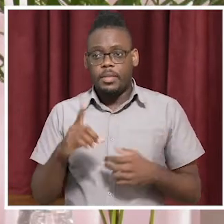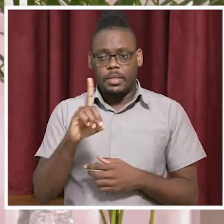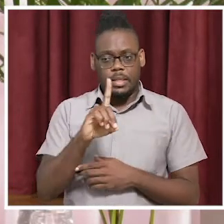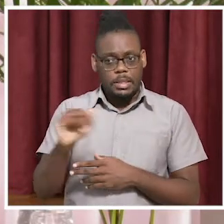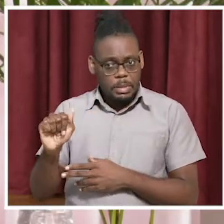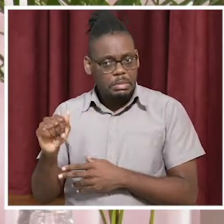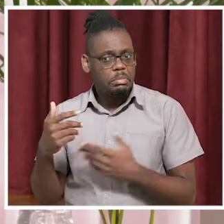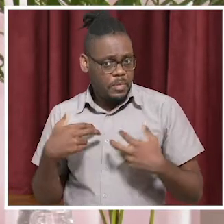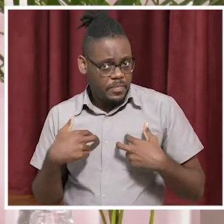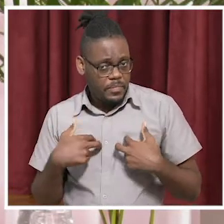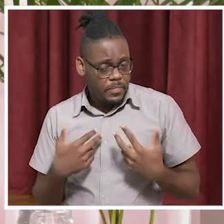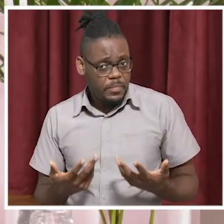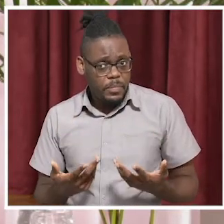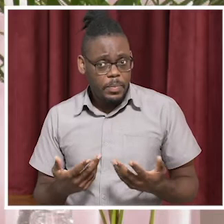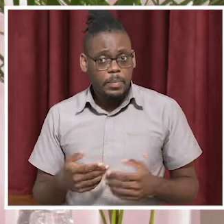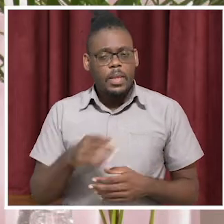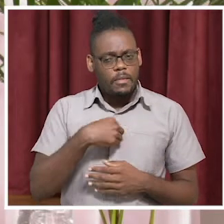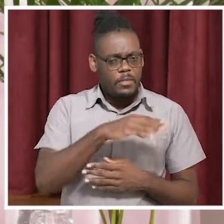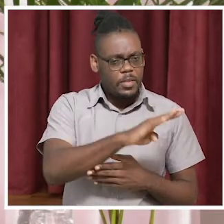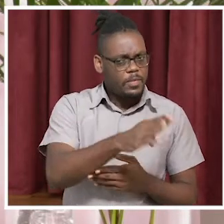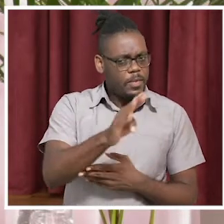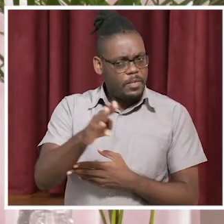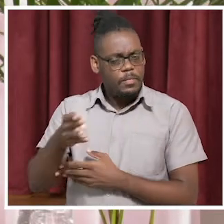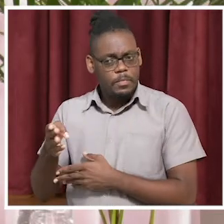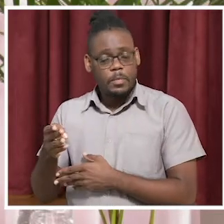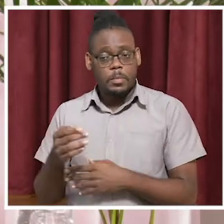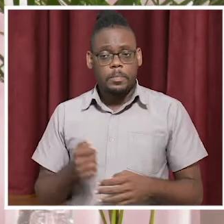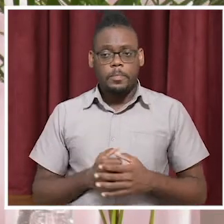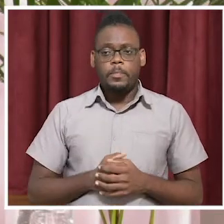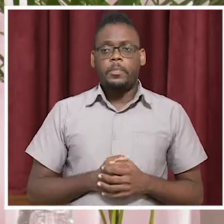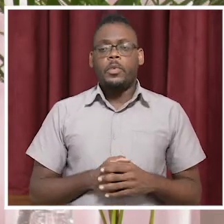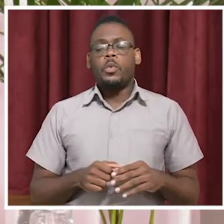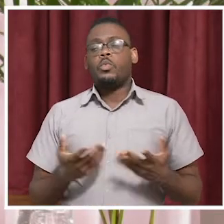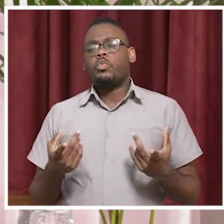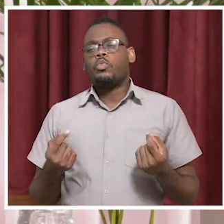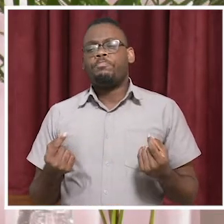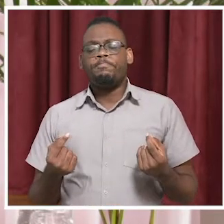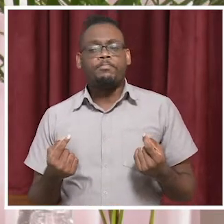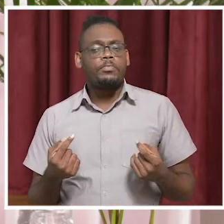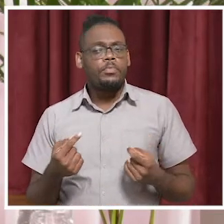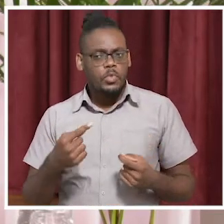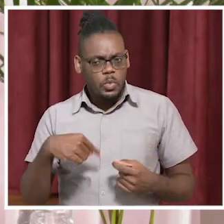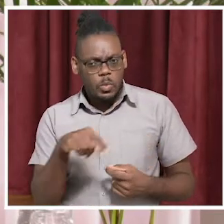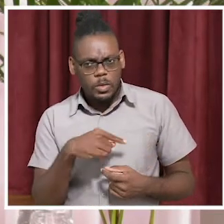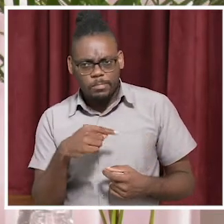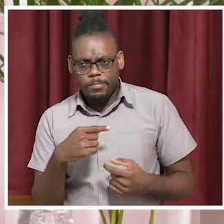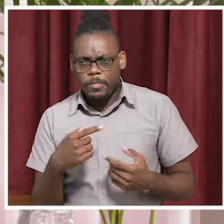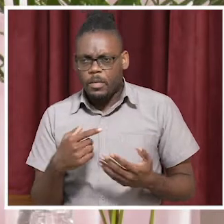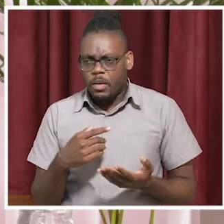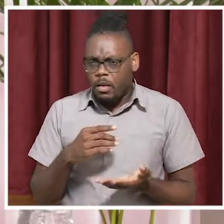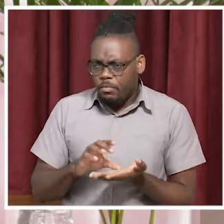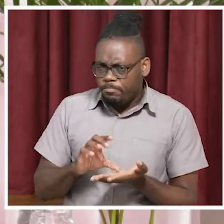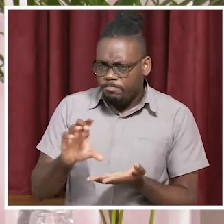right? From birth up to adulthood. Right? Mm-hmm. So those are the grants. Plus, we have a number, a